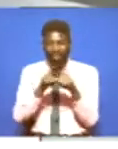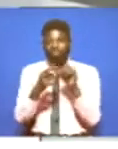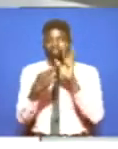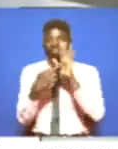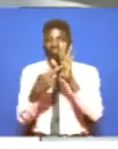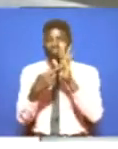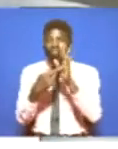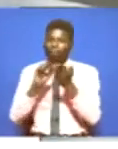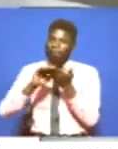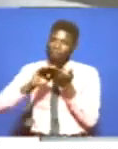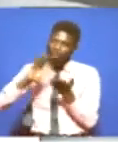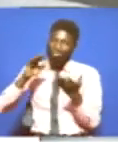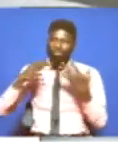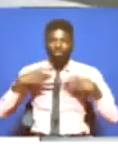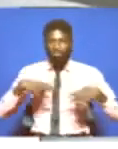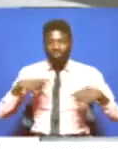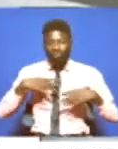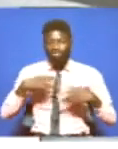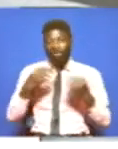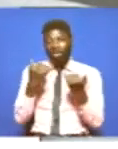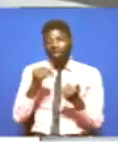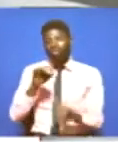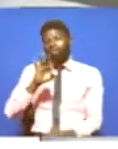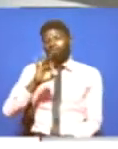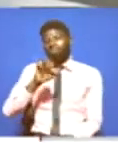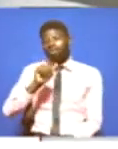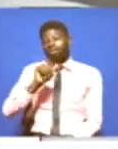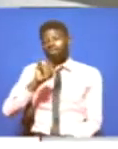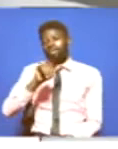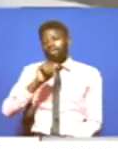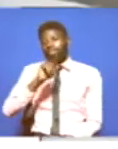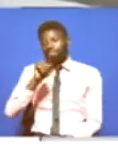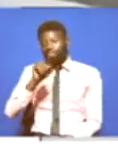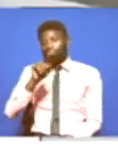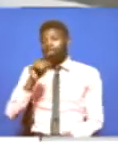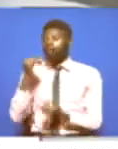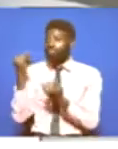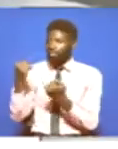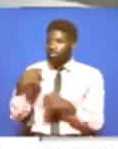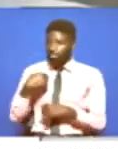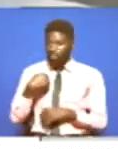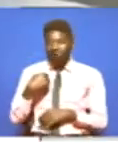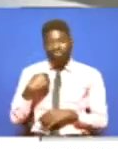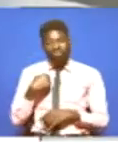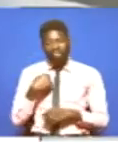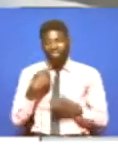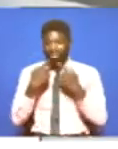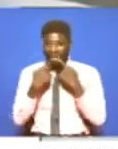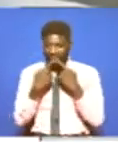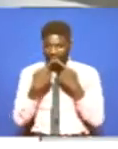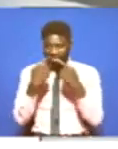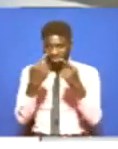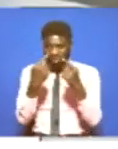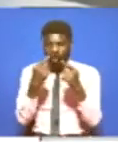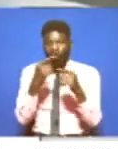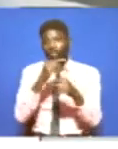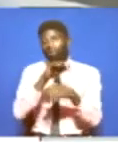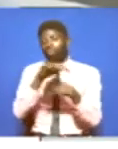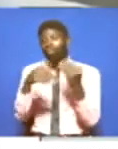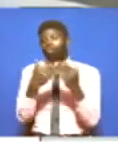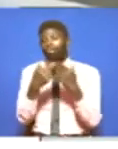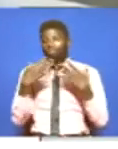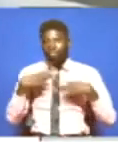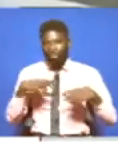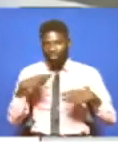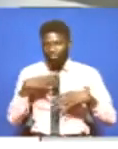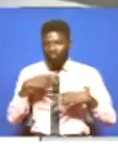lot of people. Now that Quresh, you invited me here, allow me to say that all the people that is starting the